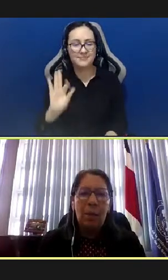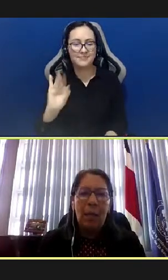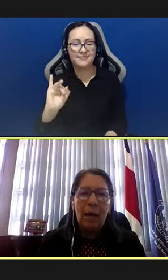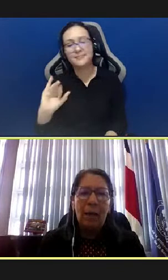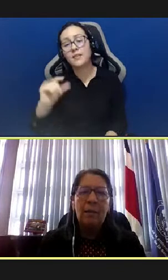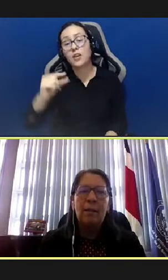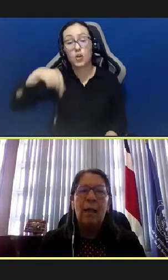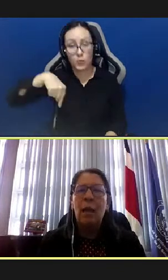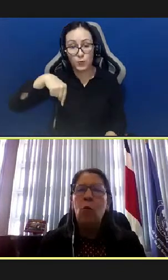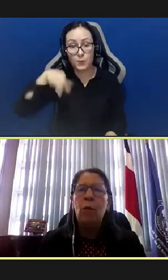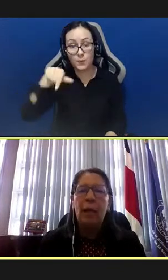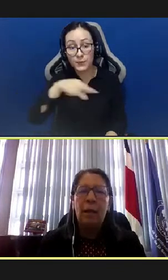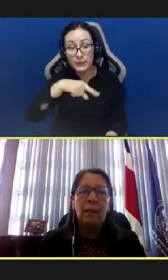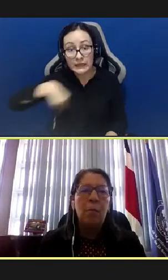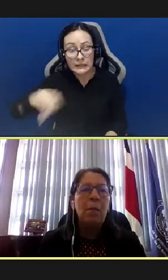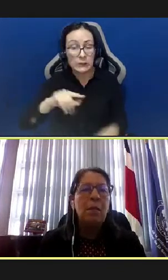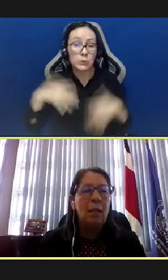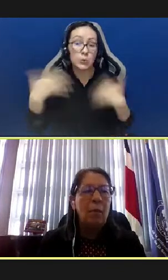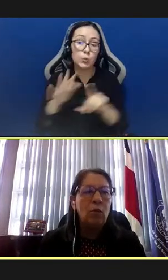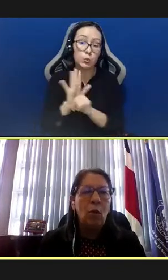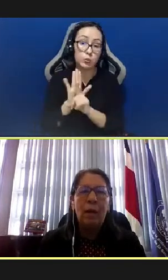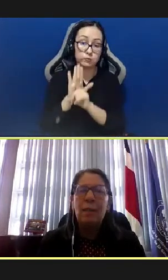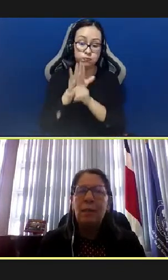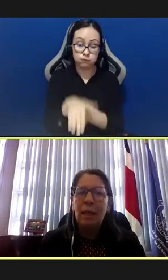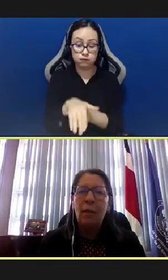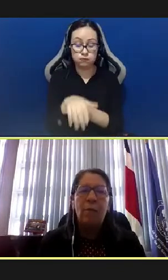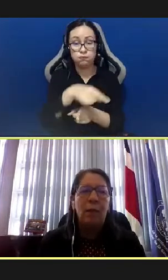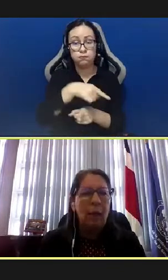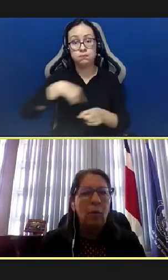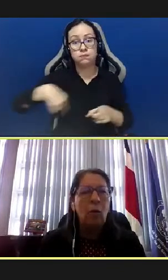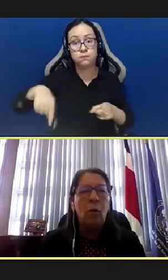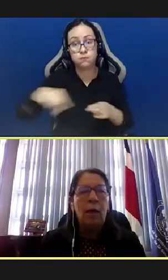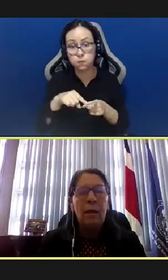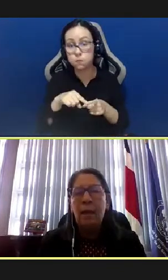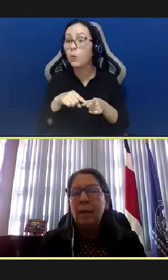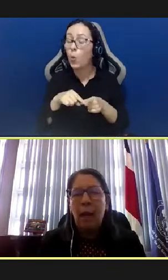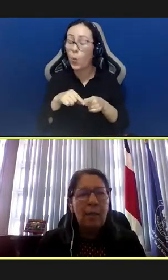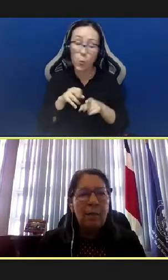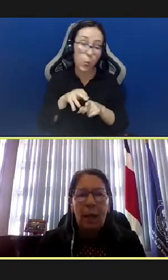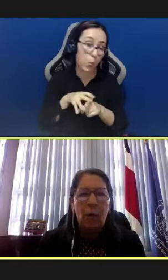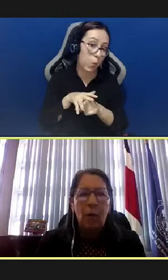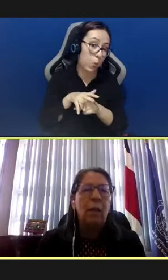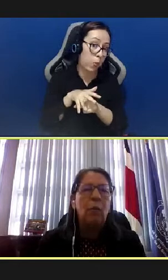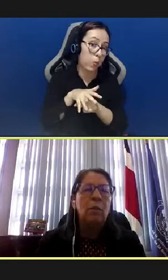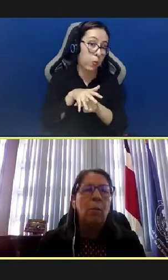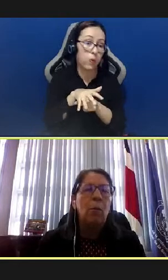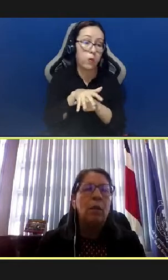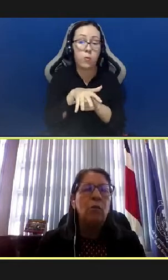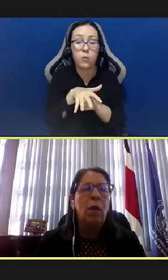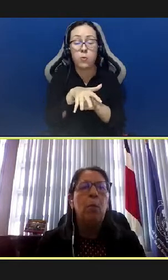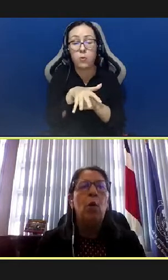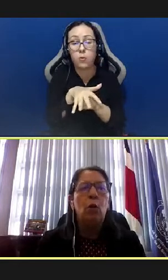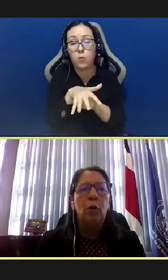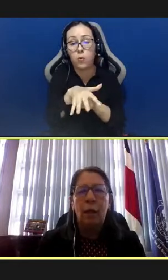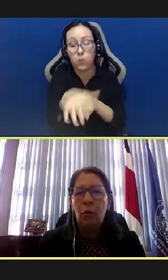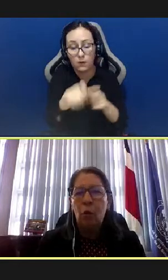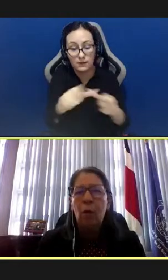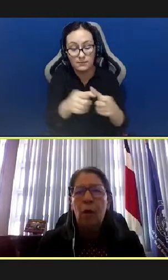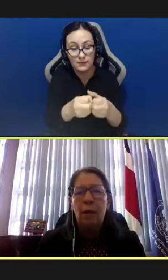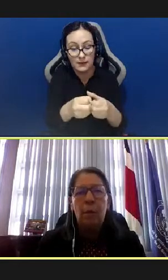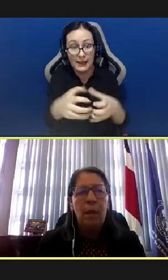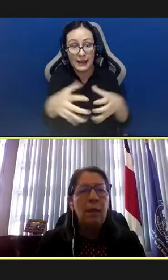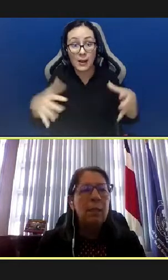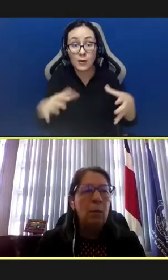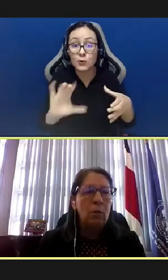these are populations that are highly vulnerable. And up until